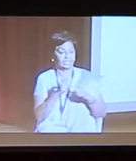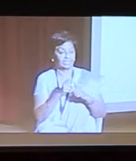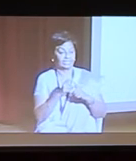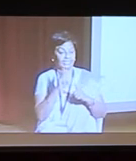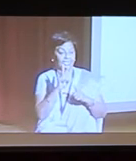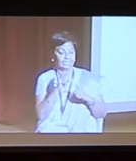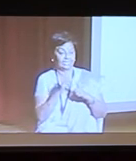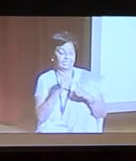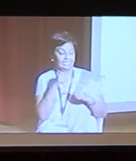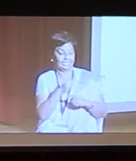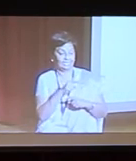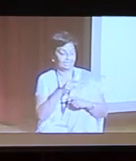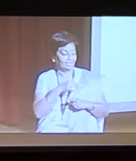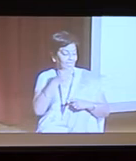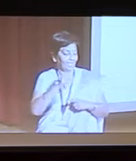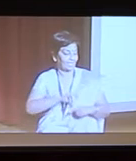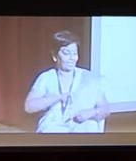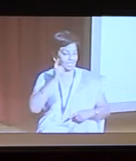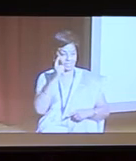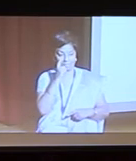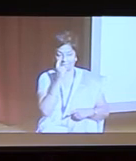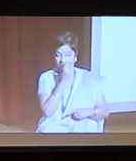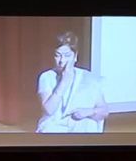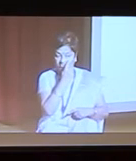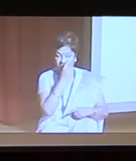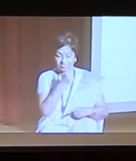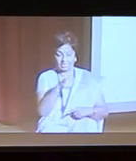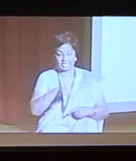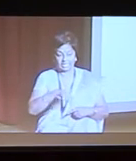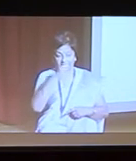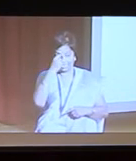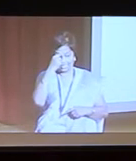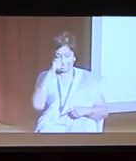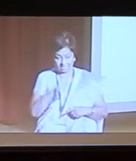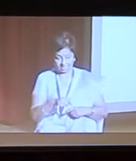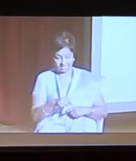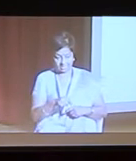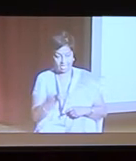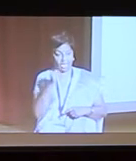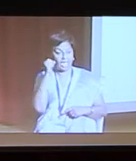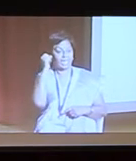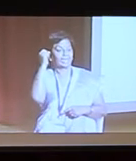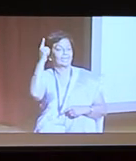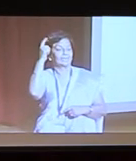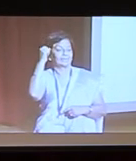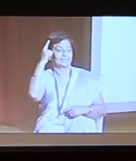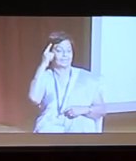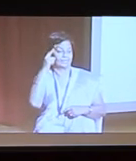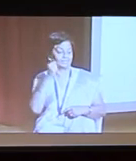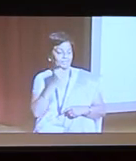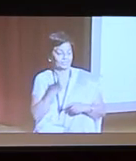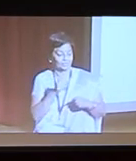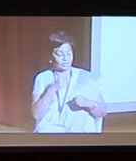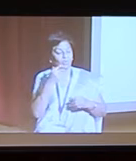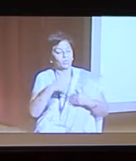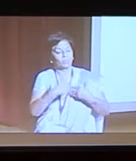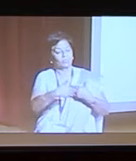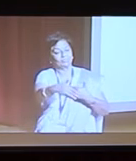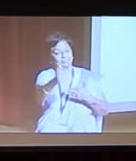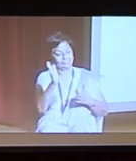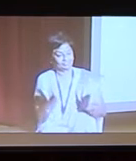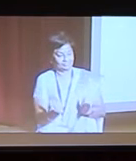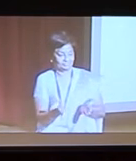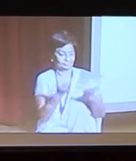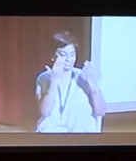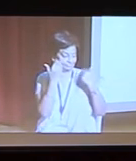painting by Aishwarya Pillai, a blind artist from India, could prompt an idea for creating an accessible adaptation